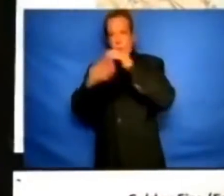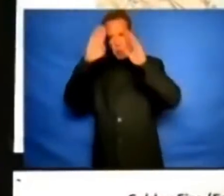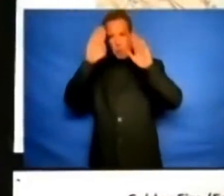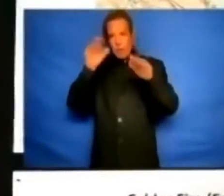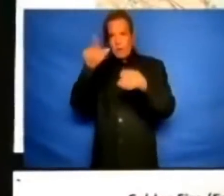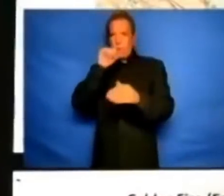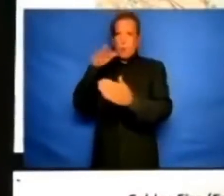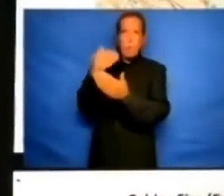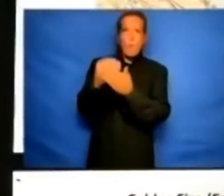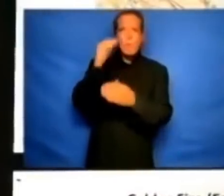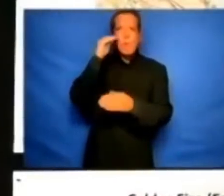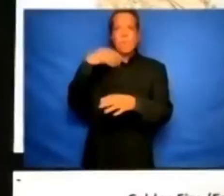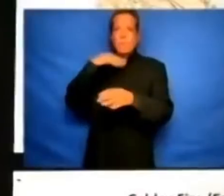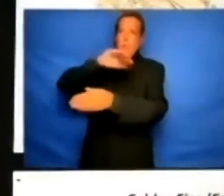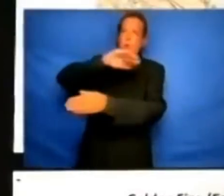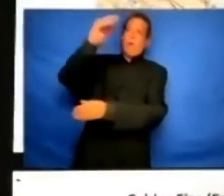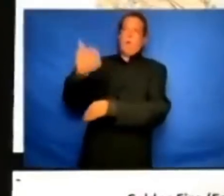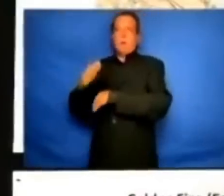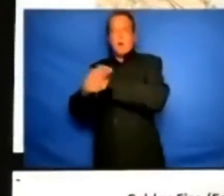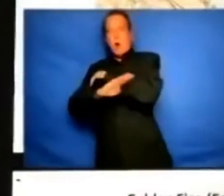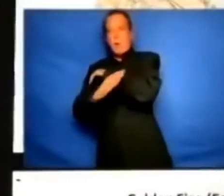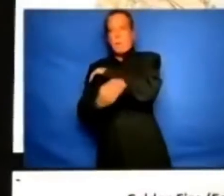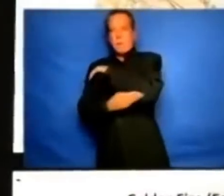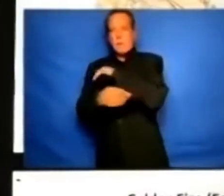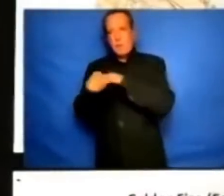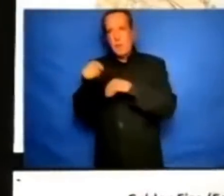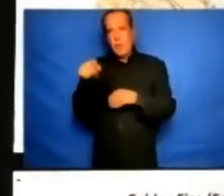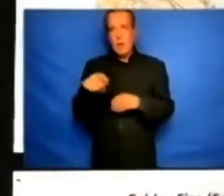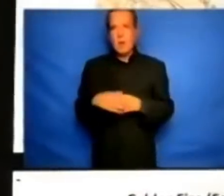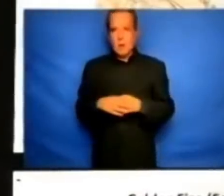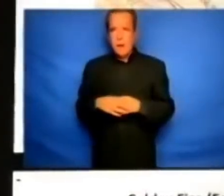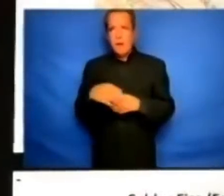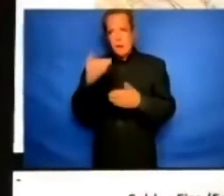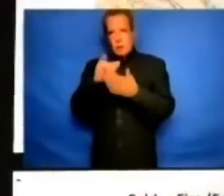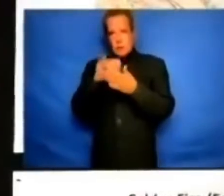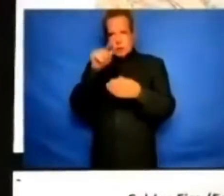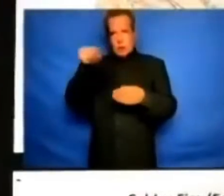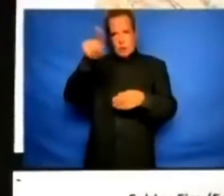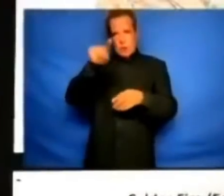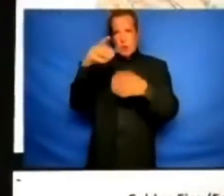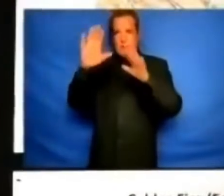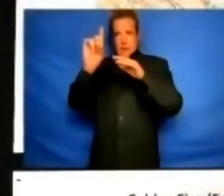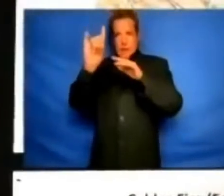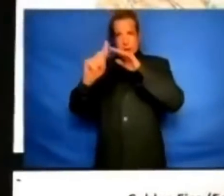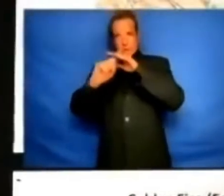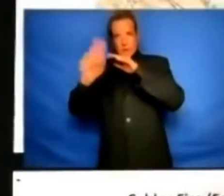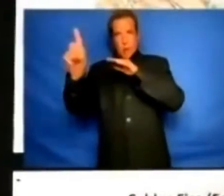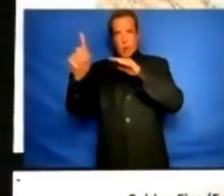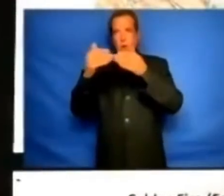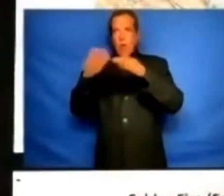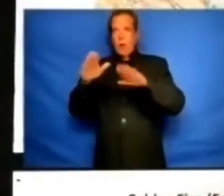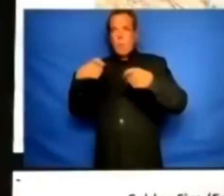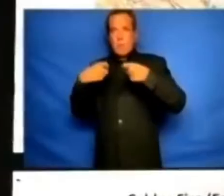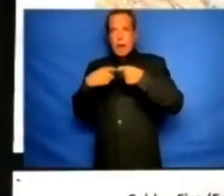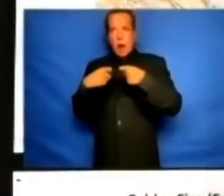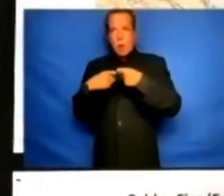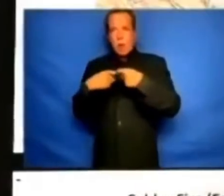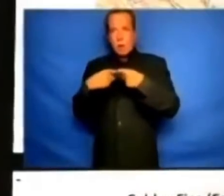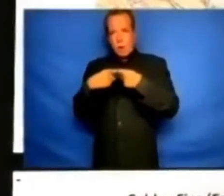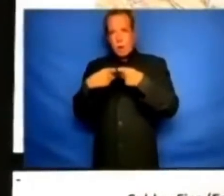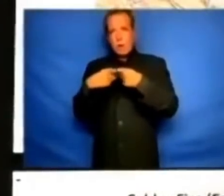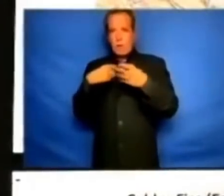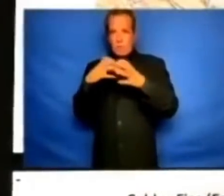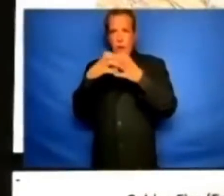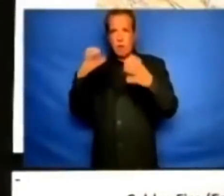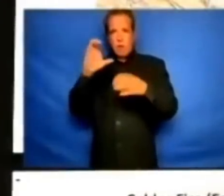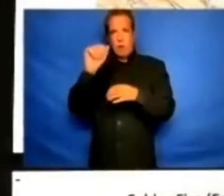there. For those people that have been evacuated and have lost power, we're getting a lot of calls about what do we do with all of